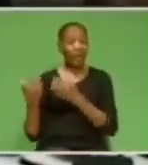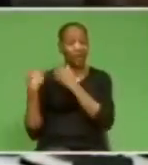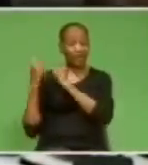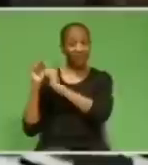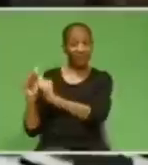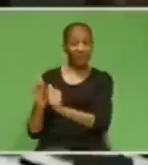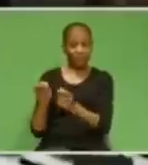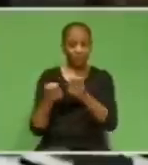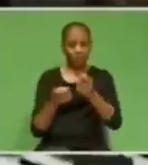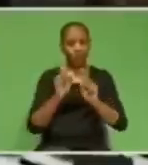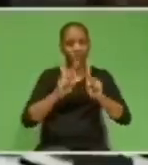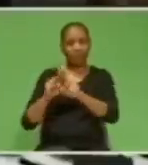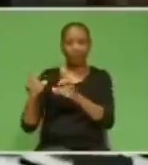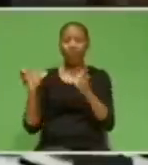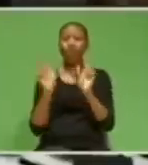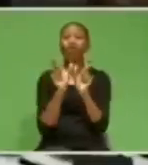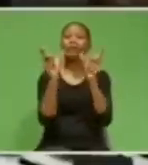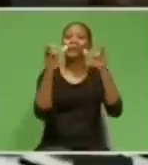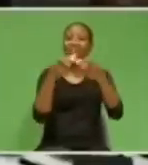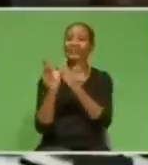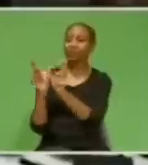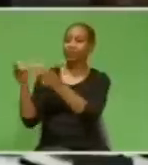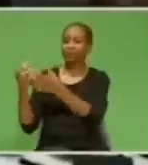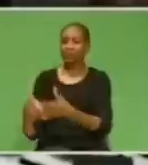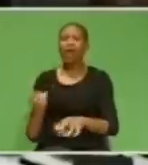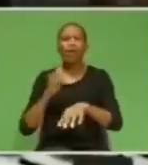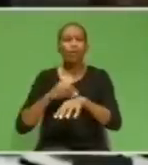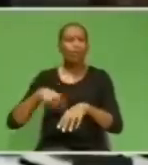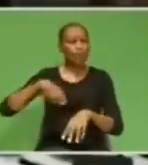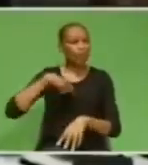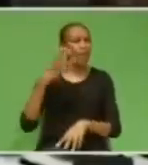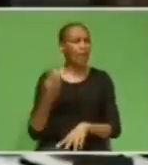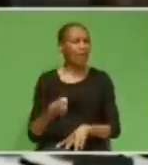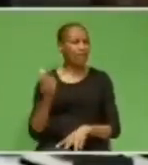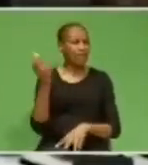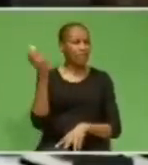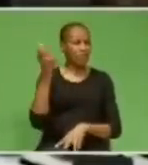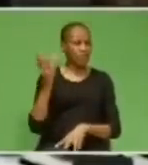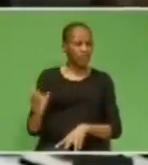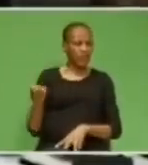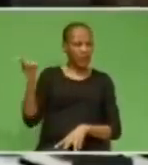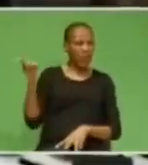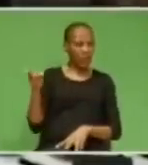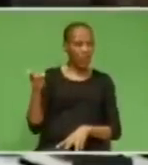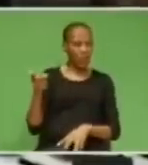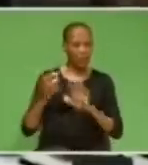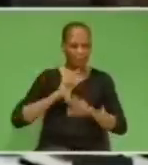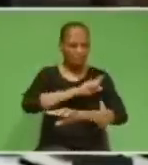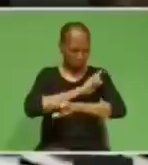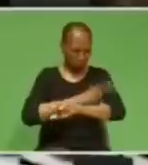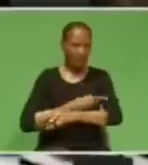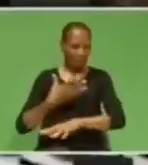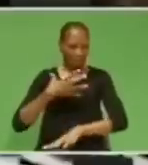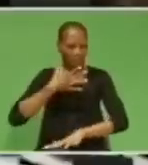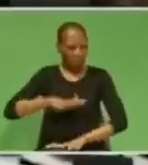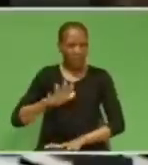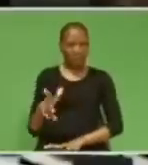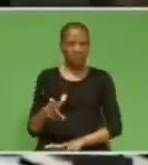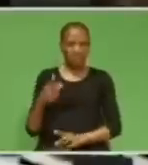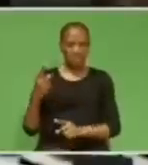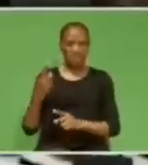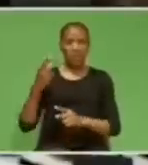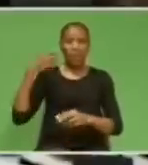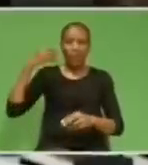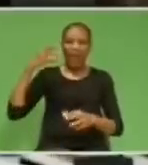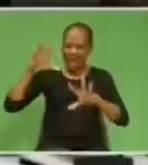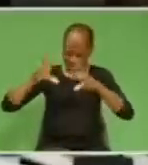committees. The problem we have here, we have a bloodthirsty speaker who unleashed special security forces to